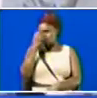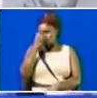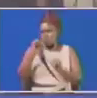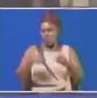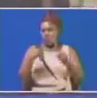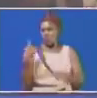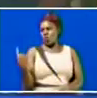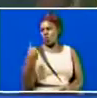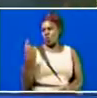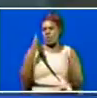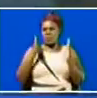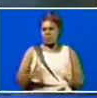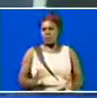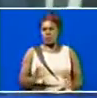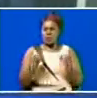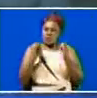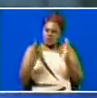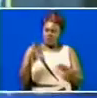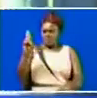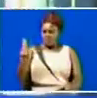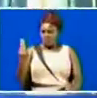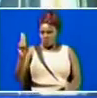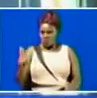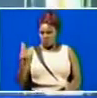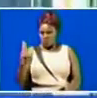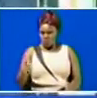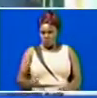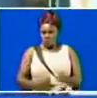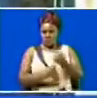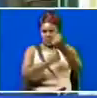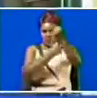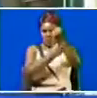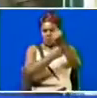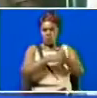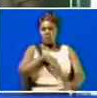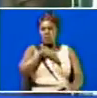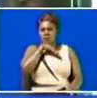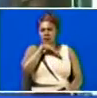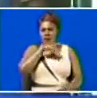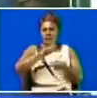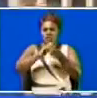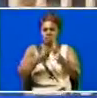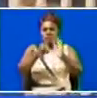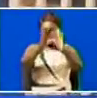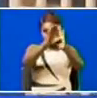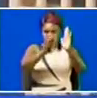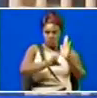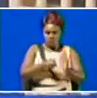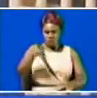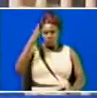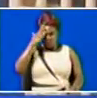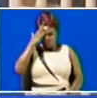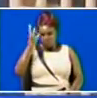emerge as a lone ranger should Kenyatta eventually throw his weight behind the Odinga-led referendum push. But again, you